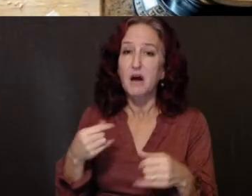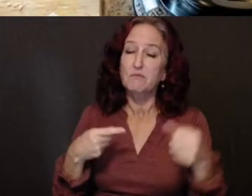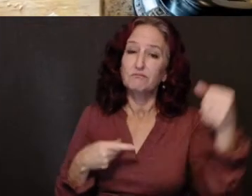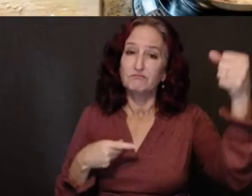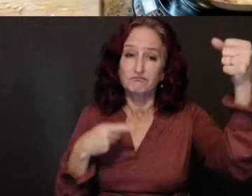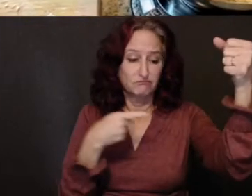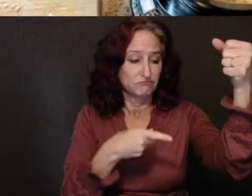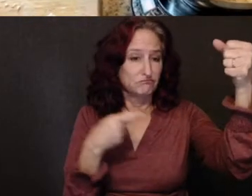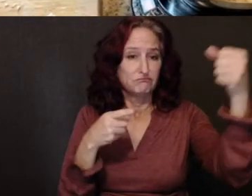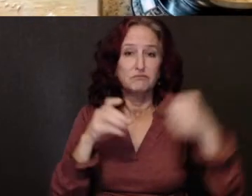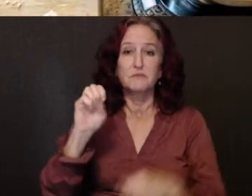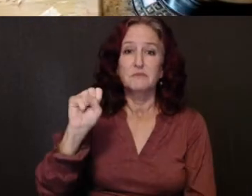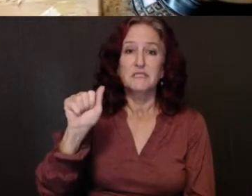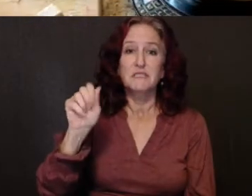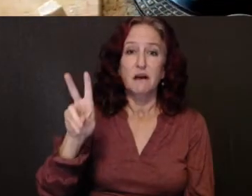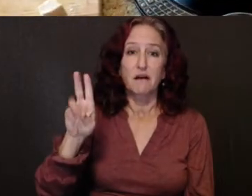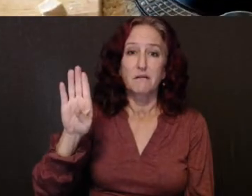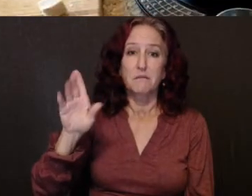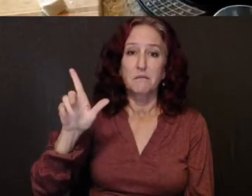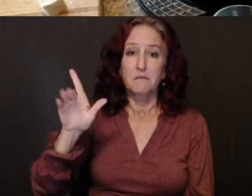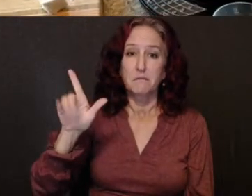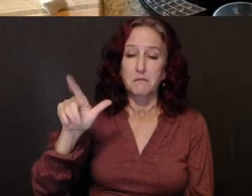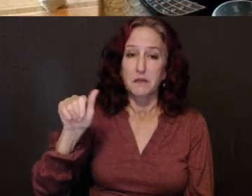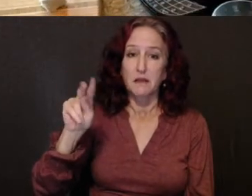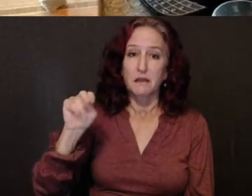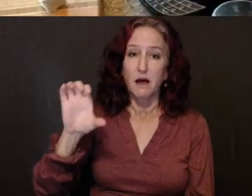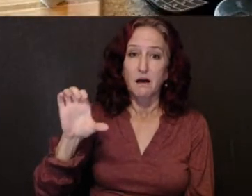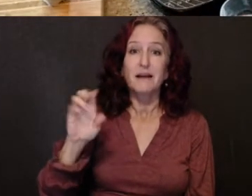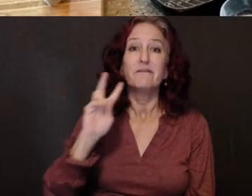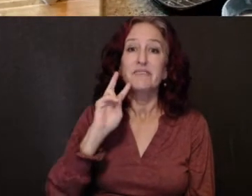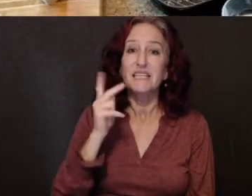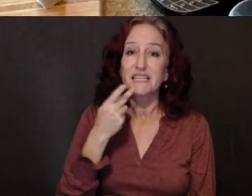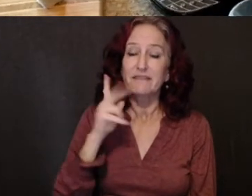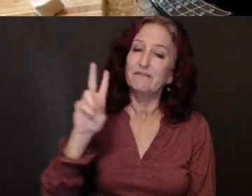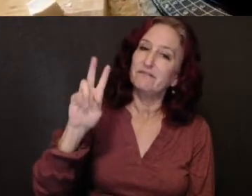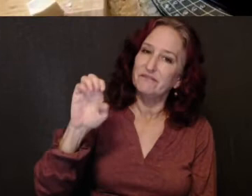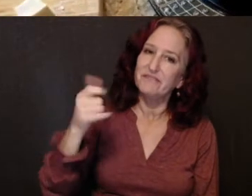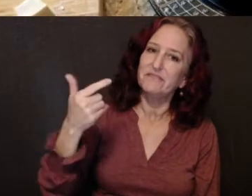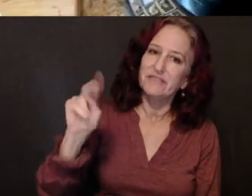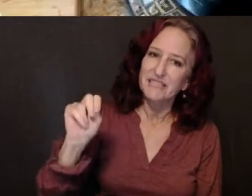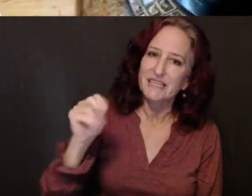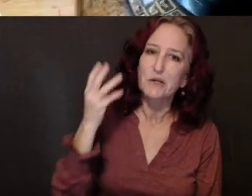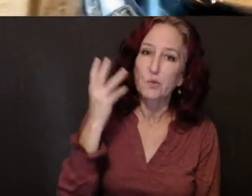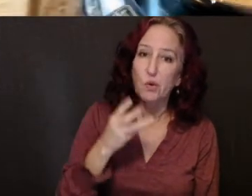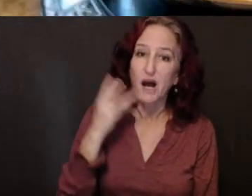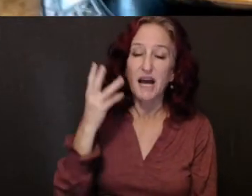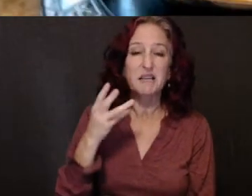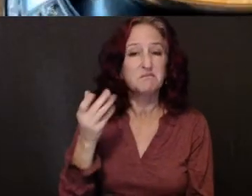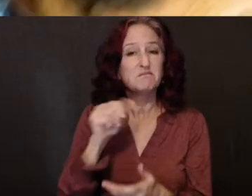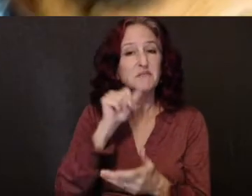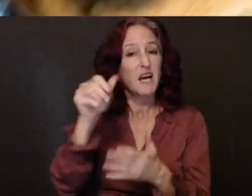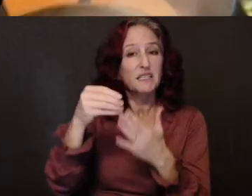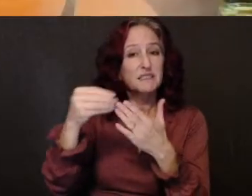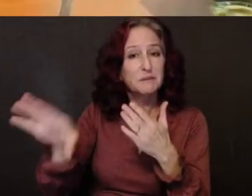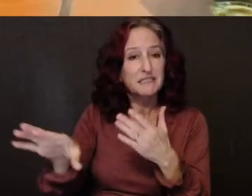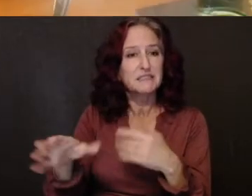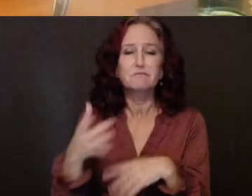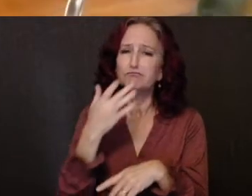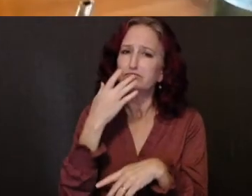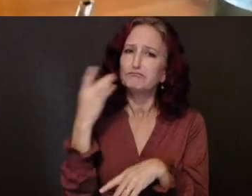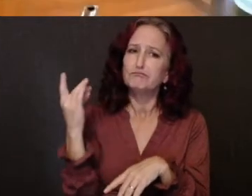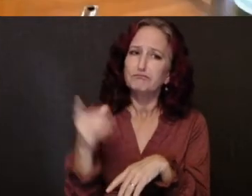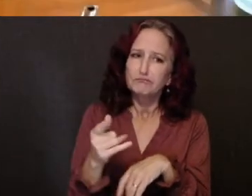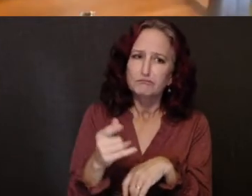something of wine in there. I like just a little bit. What kind of wine are you using? I'm using this one right here. It's a Sauvignon